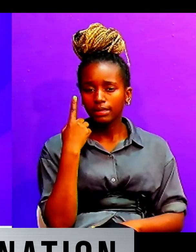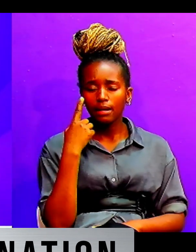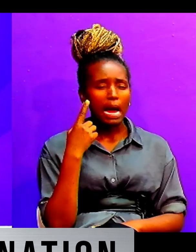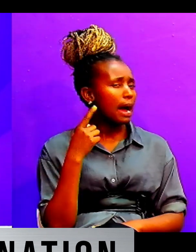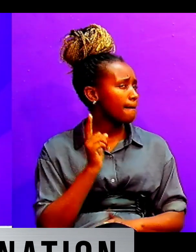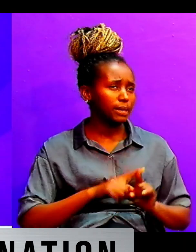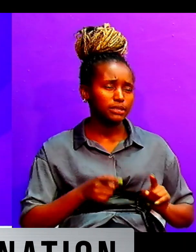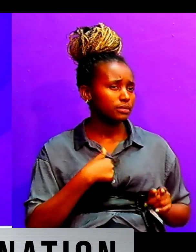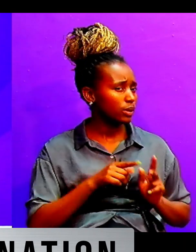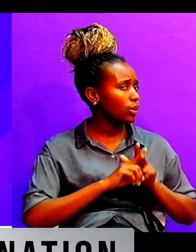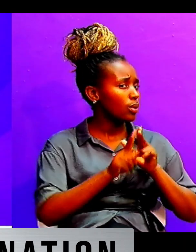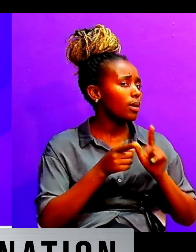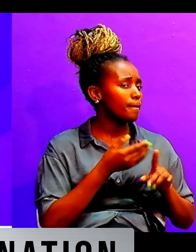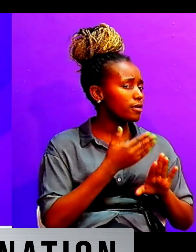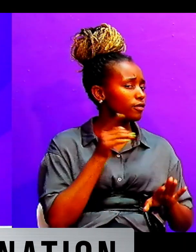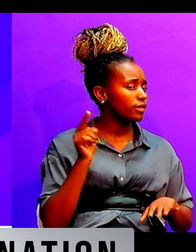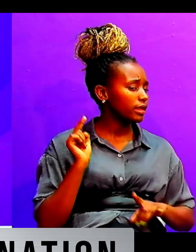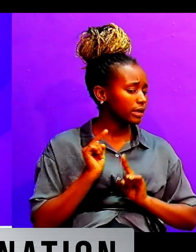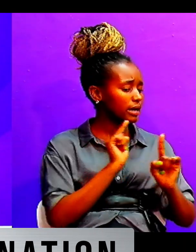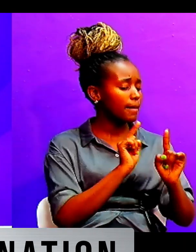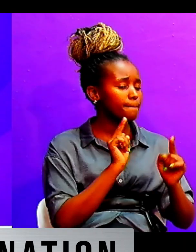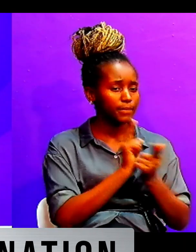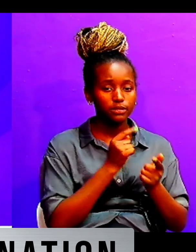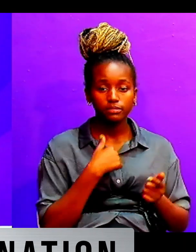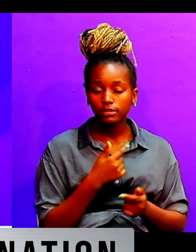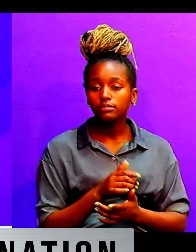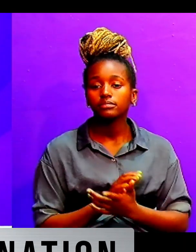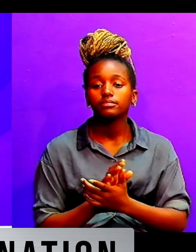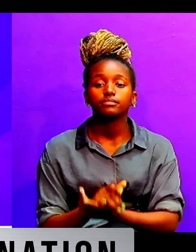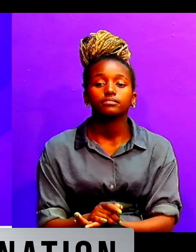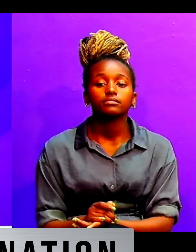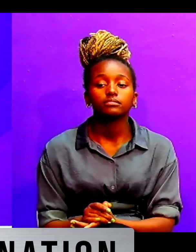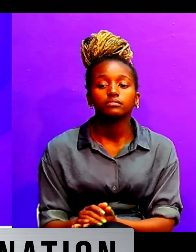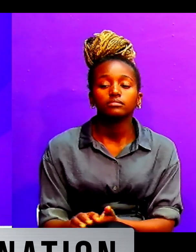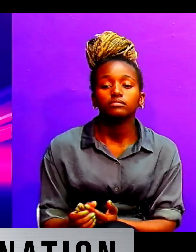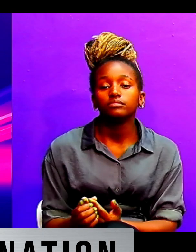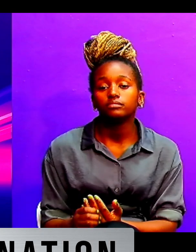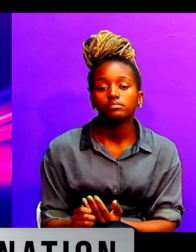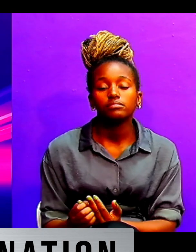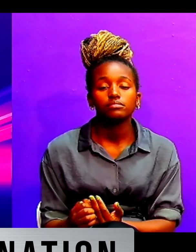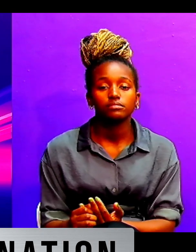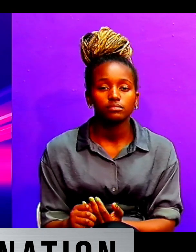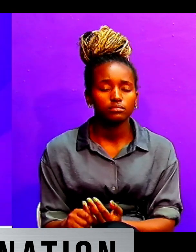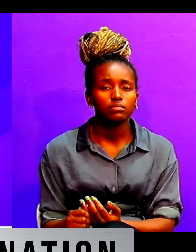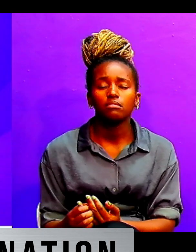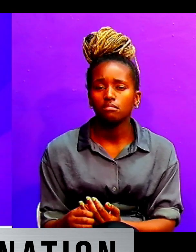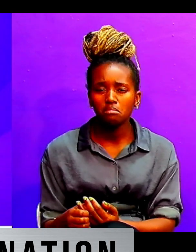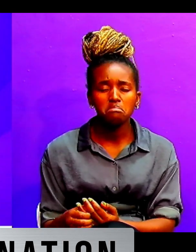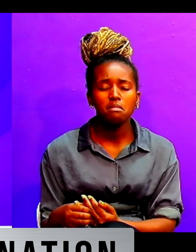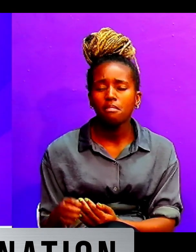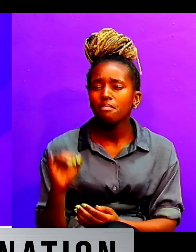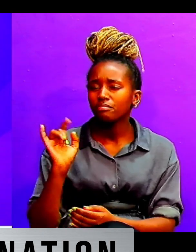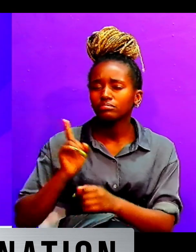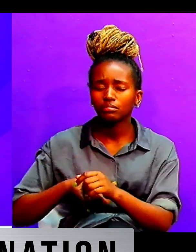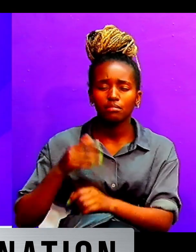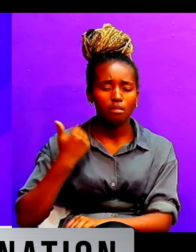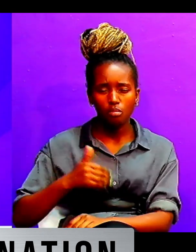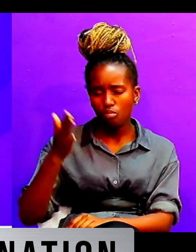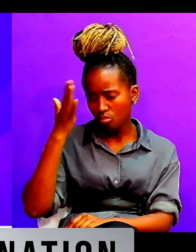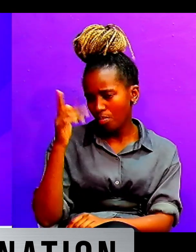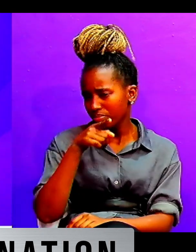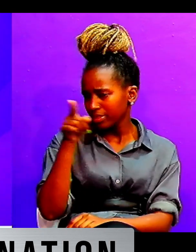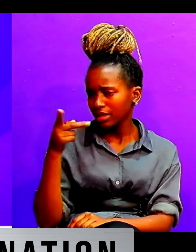That was wise, huh? Right. Because I knew there was no way the big boys would have let me reach the ballot.